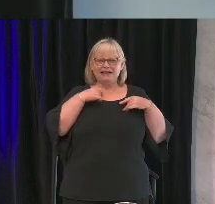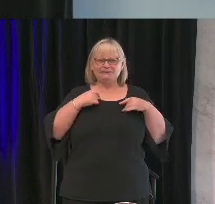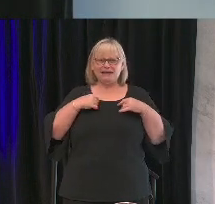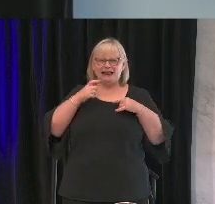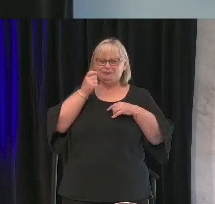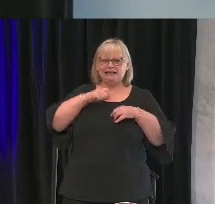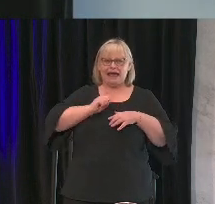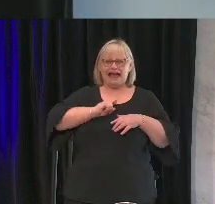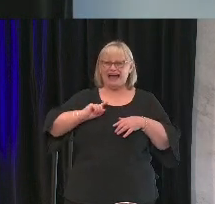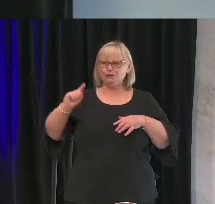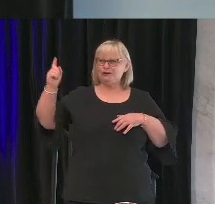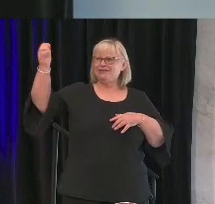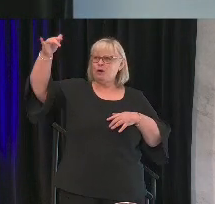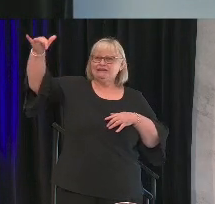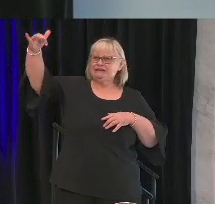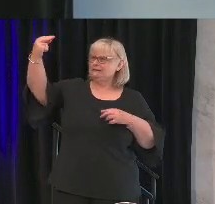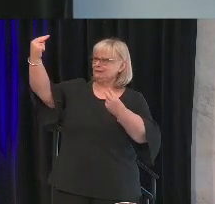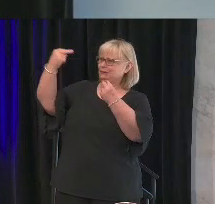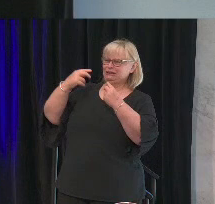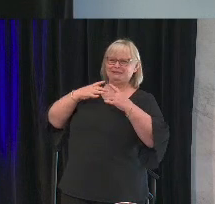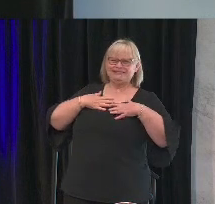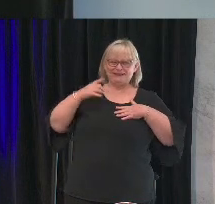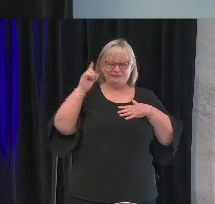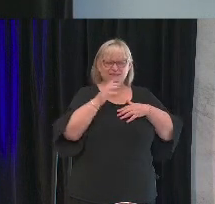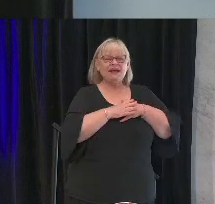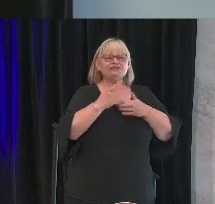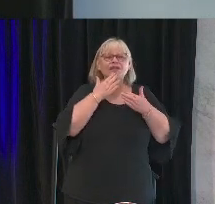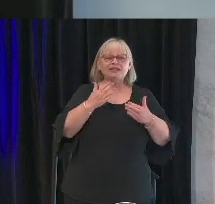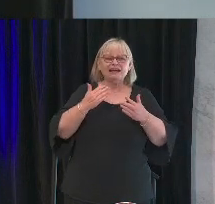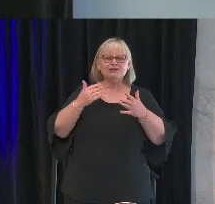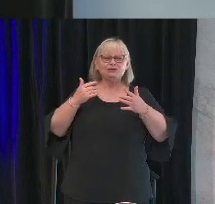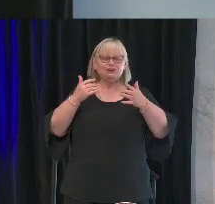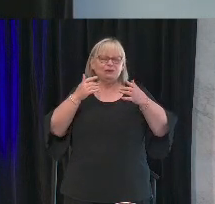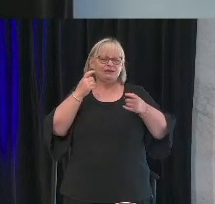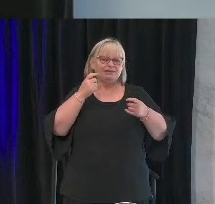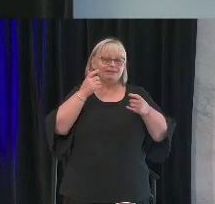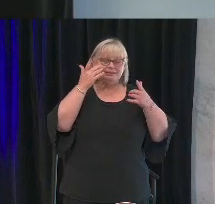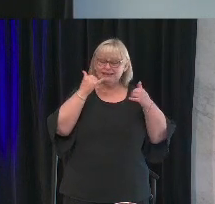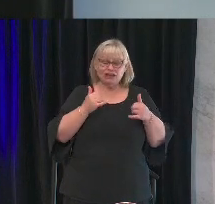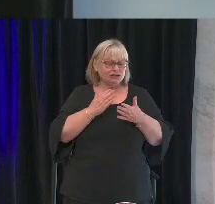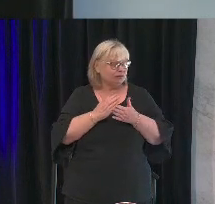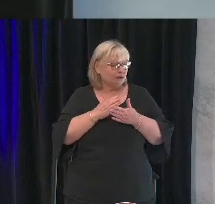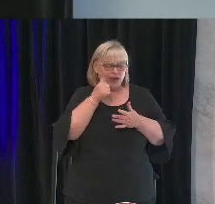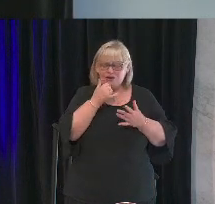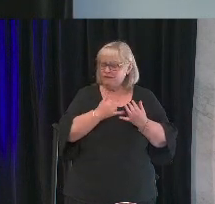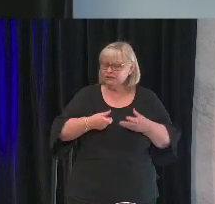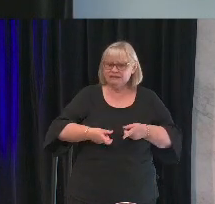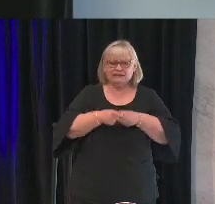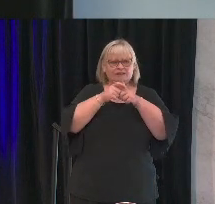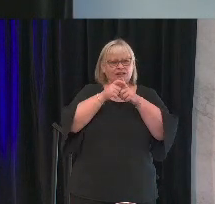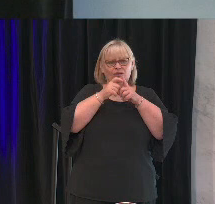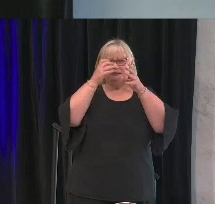now. Thank you so, so much to the judges. This decision could not have been easy. This